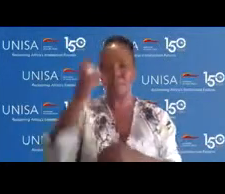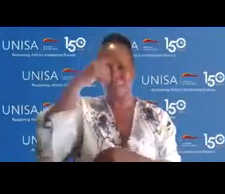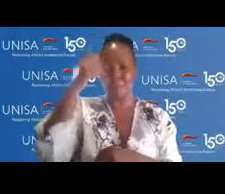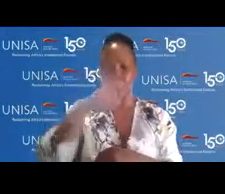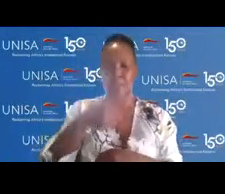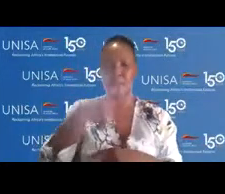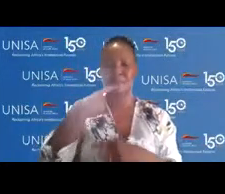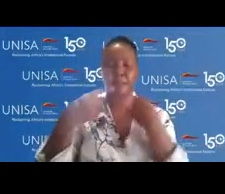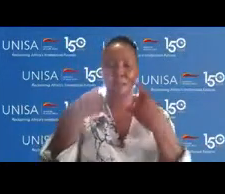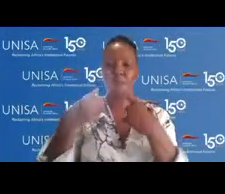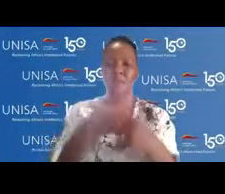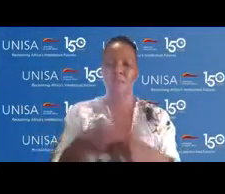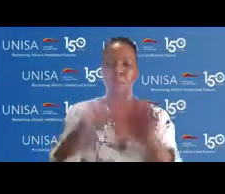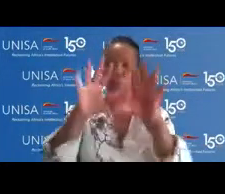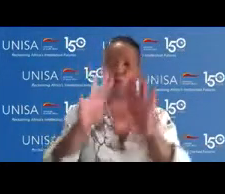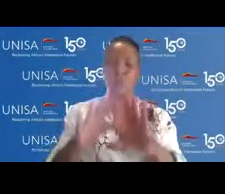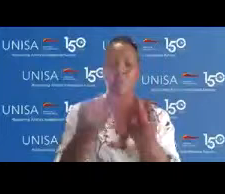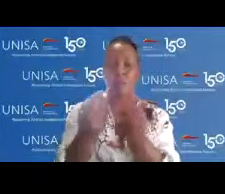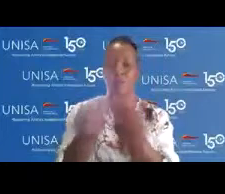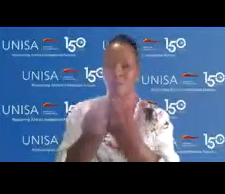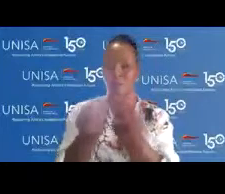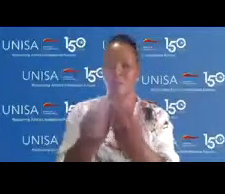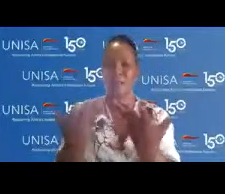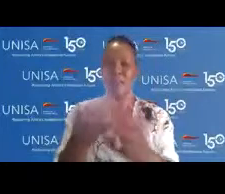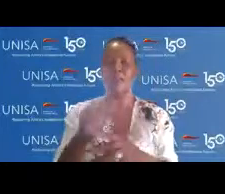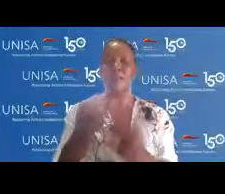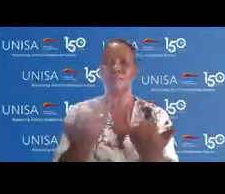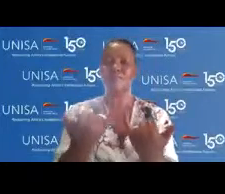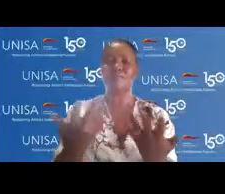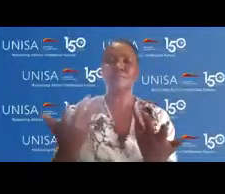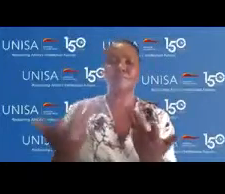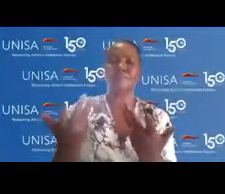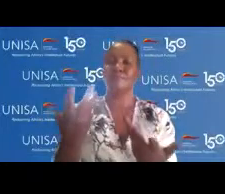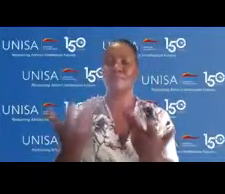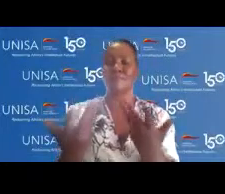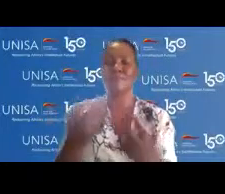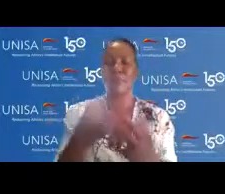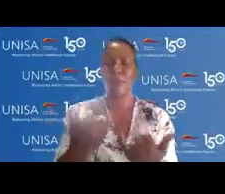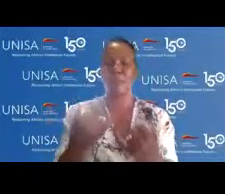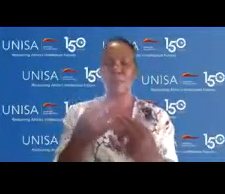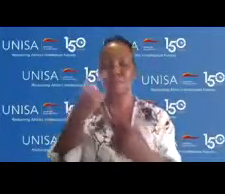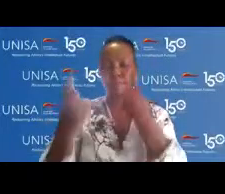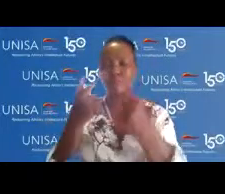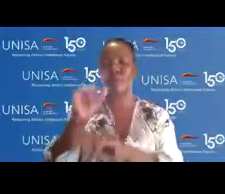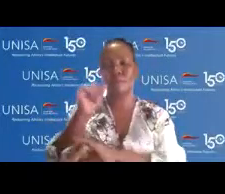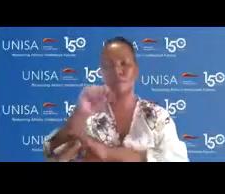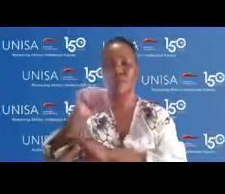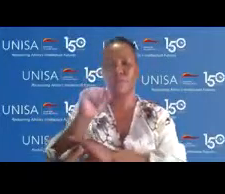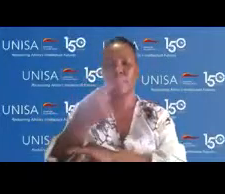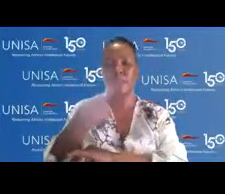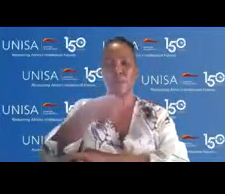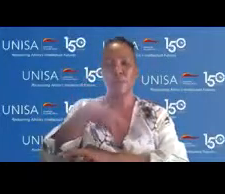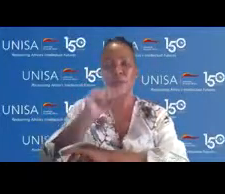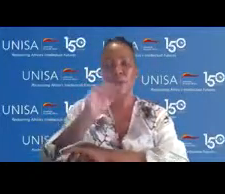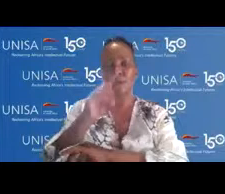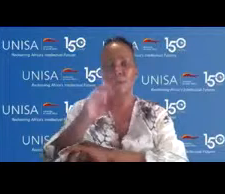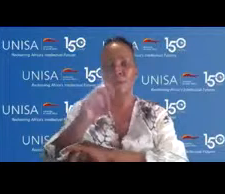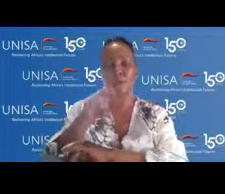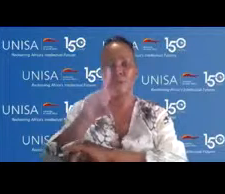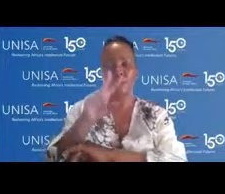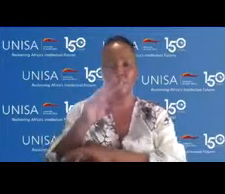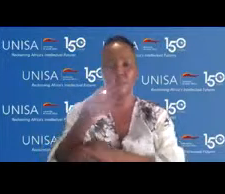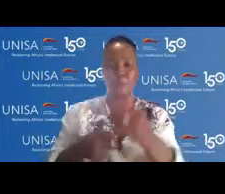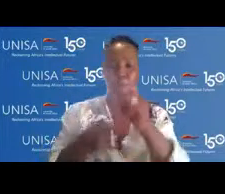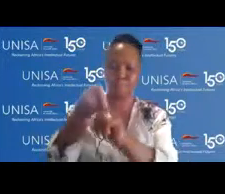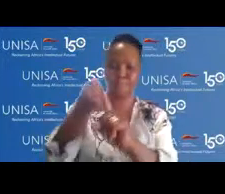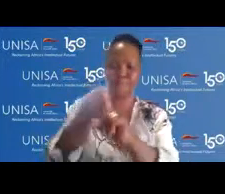Awesome stuff. Thanks, Richard. So there we go, guys. You can see that, yes, we are as ADOV, we push technology. That's why we're trying